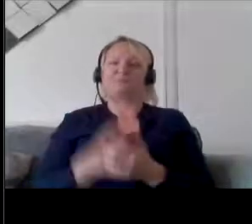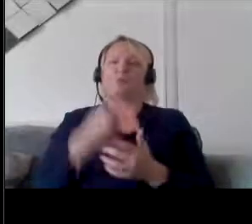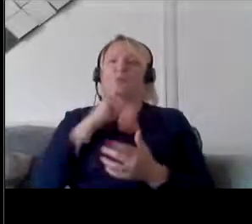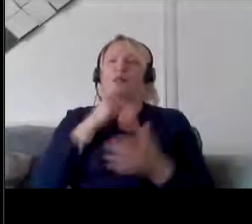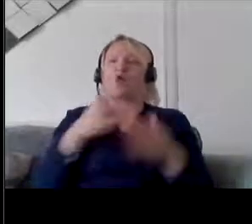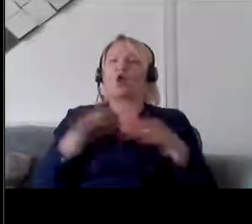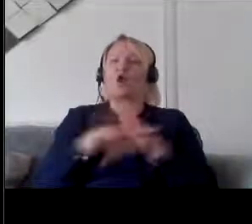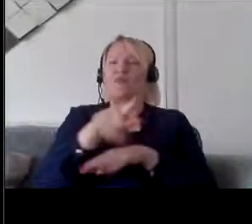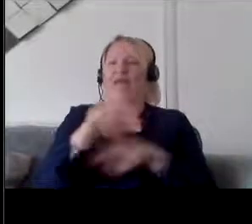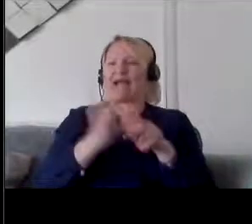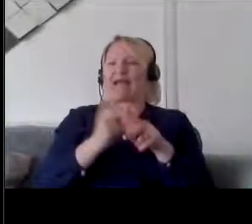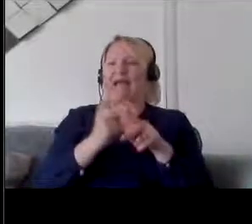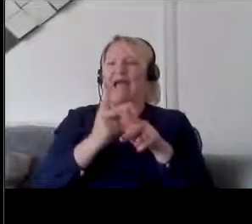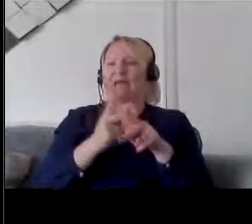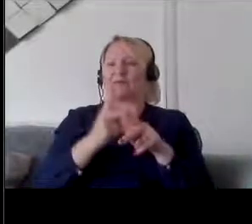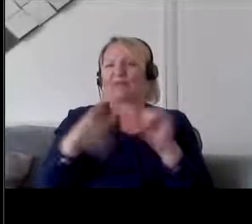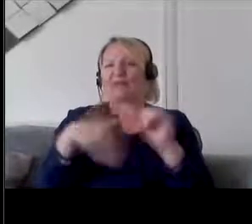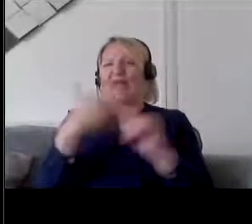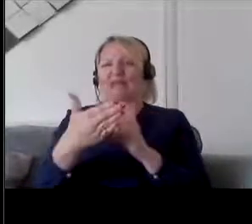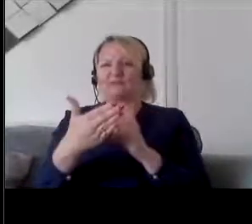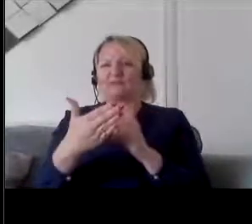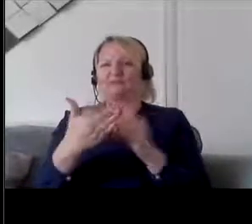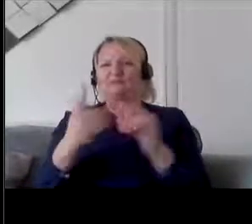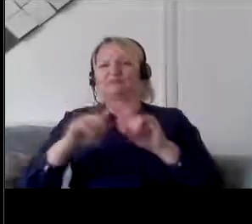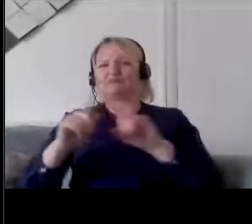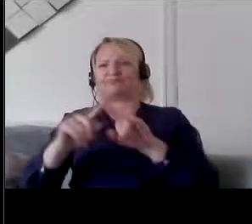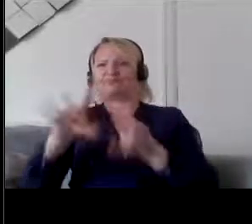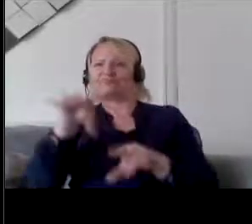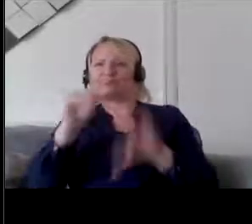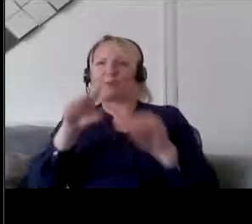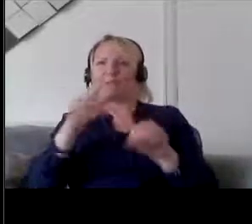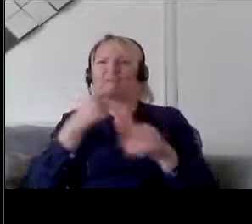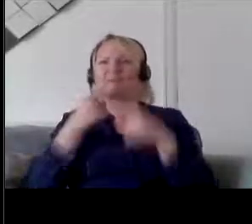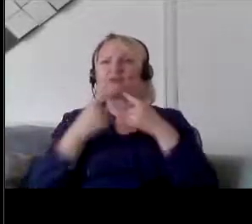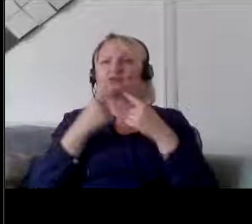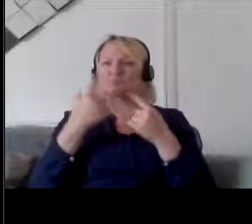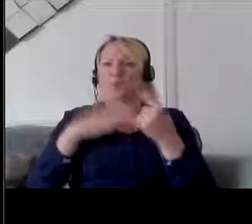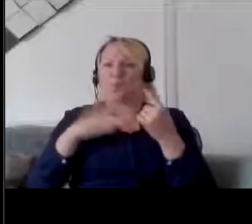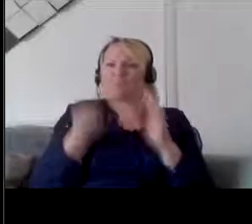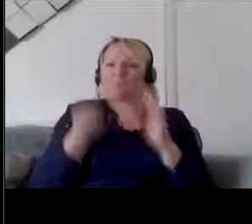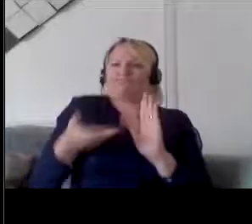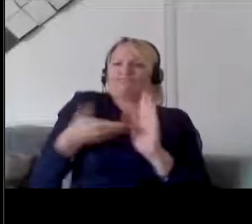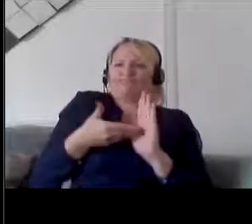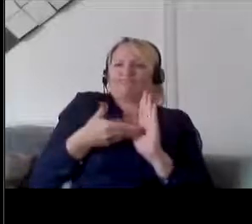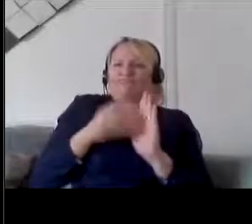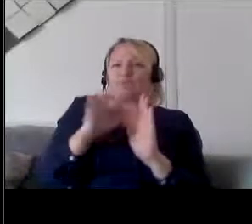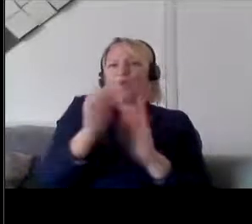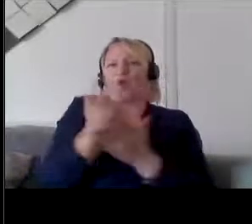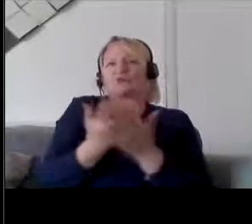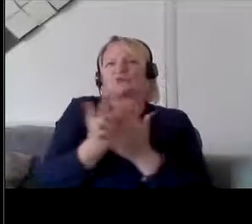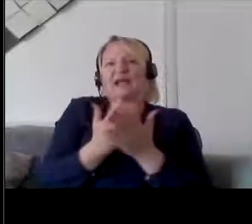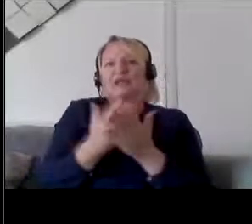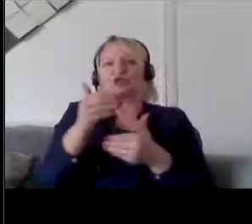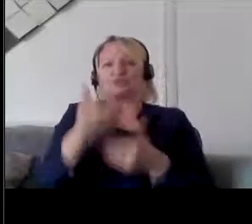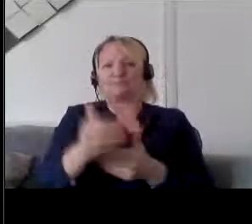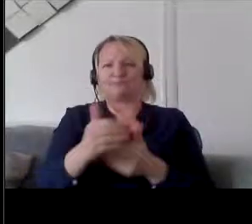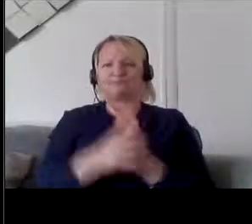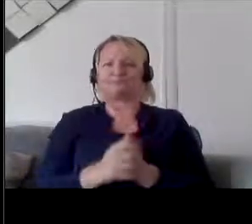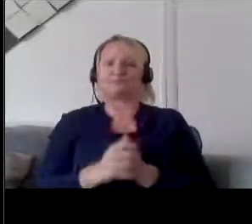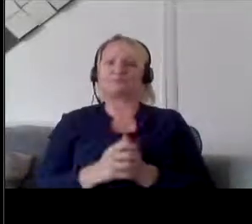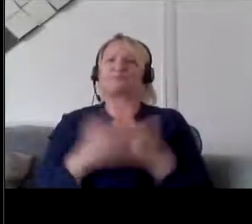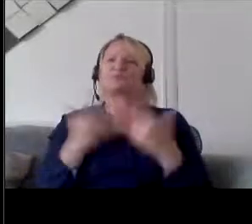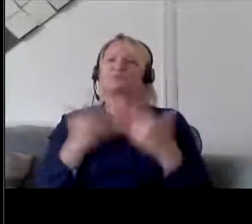of the different ways in which you can make sure that you have your say in this consultation. So we're now going to move to the